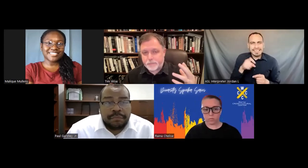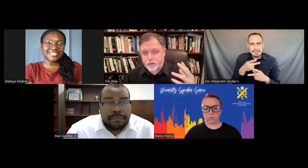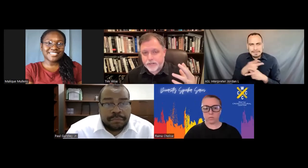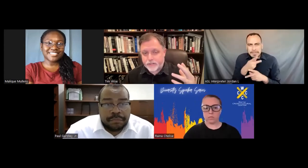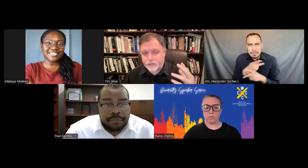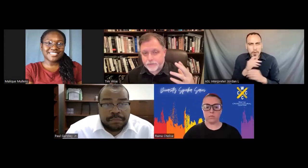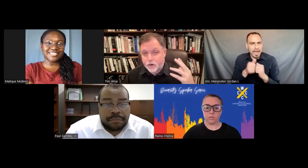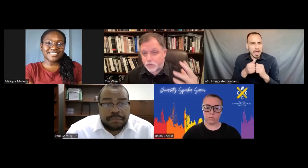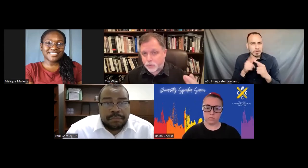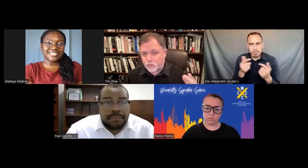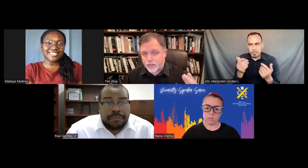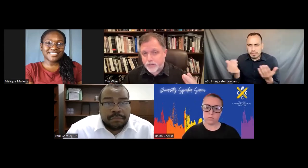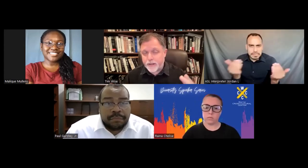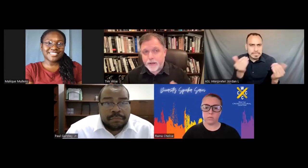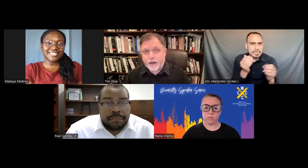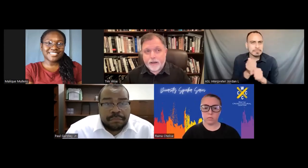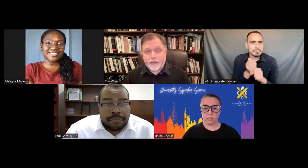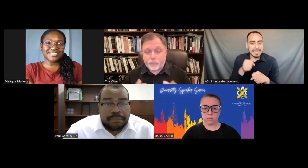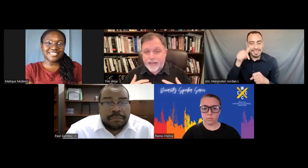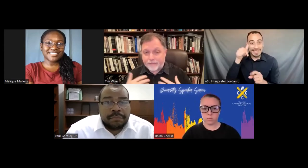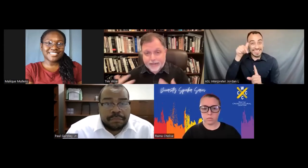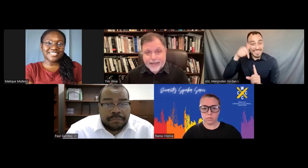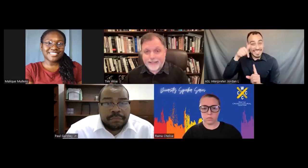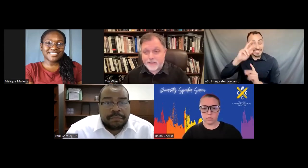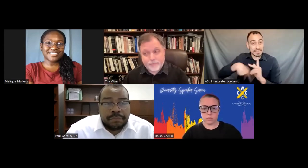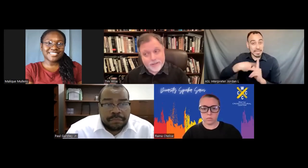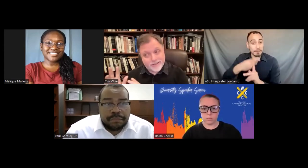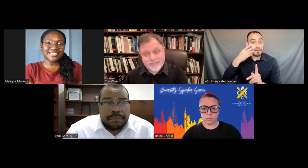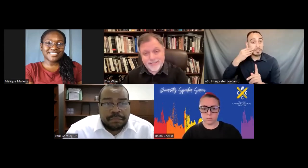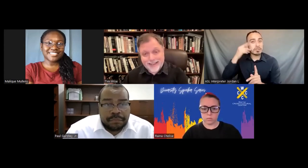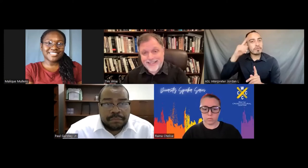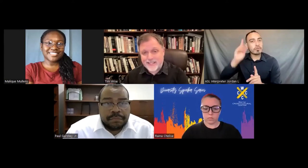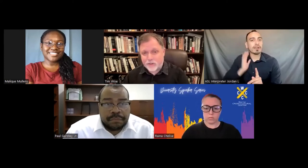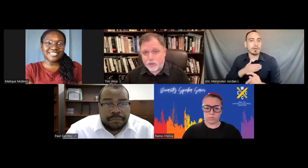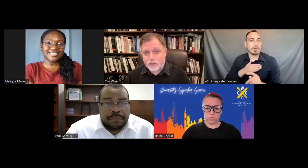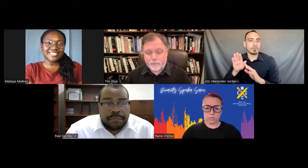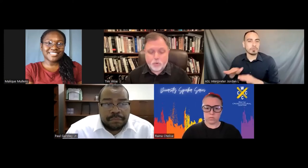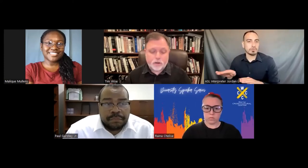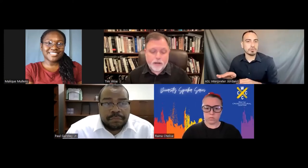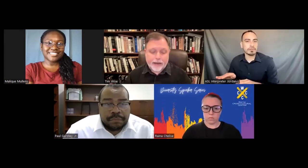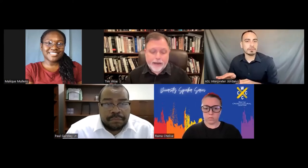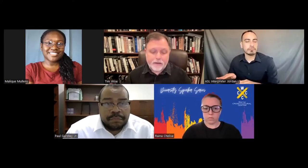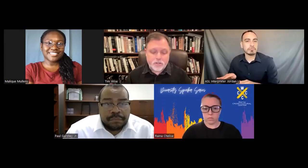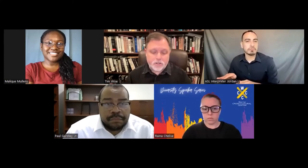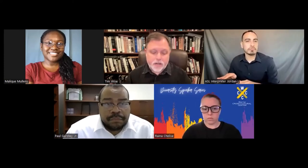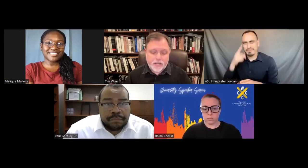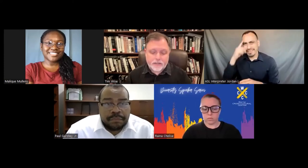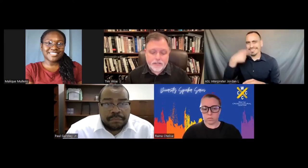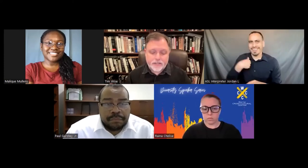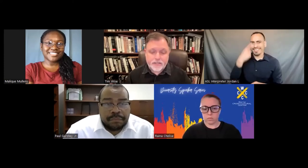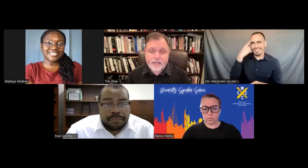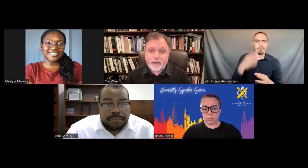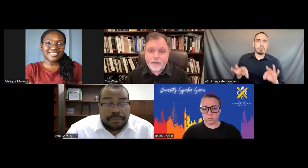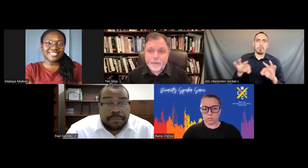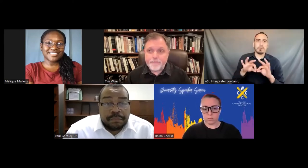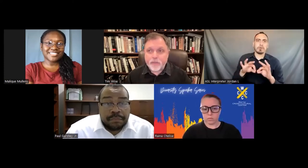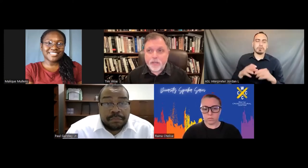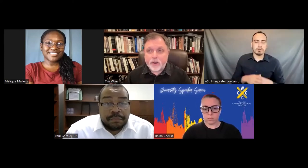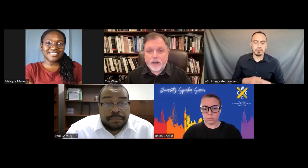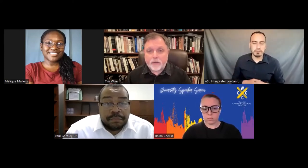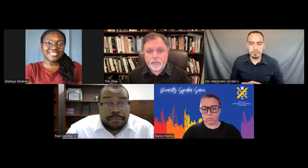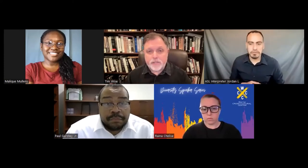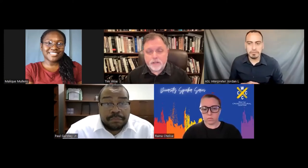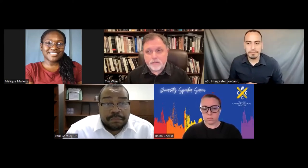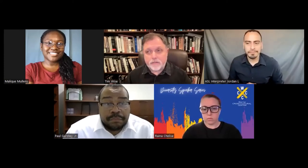of experiences for our children if we haven't had them, because I think they're really important. I was lucky in the sense that, you